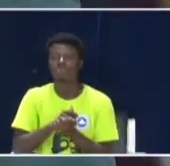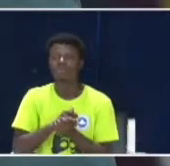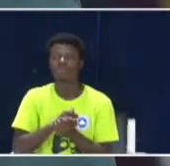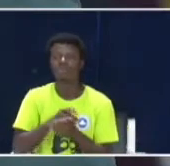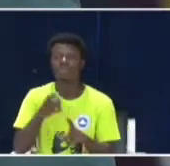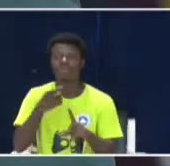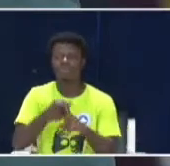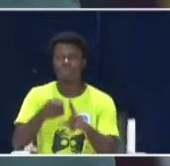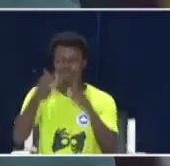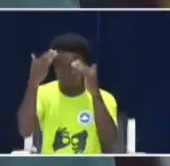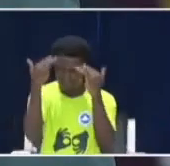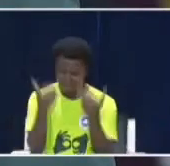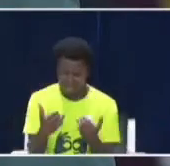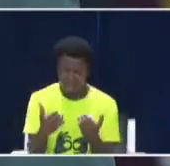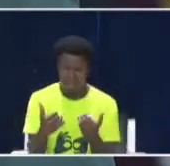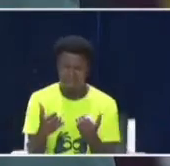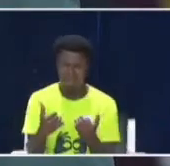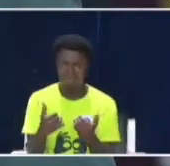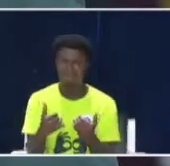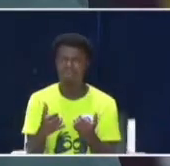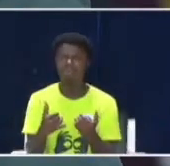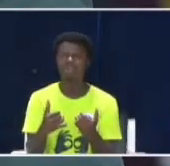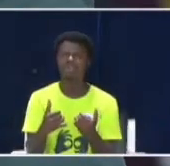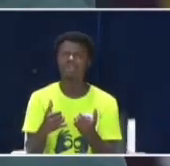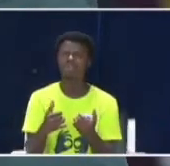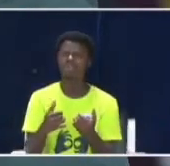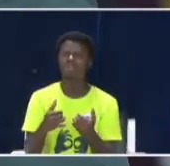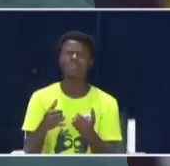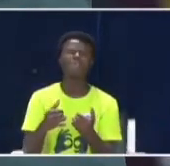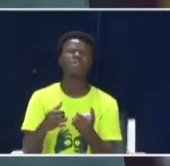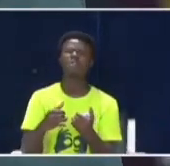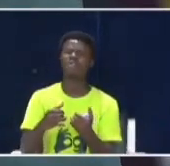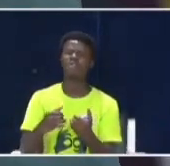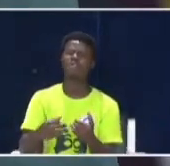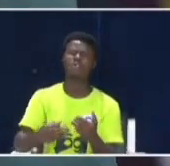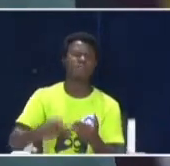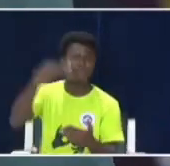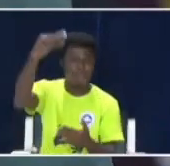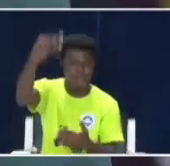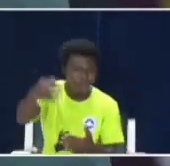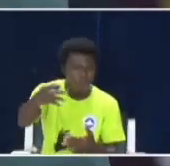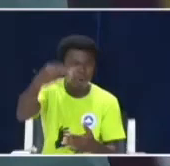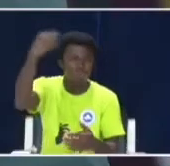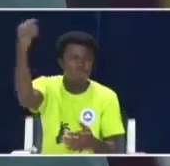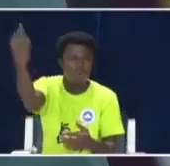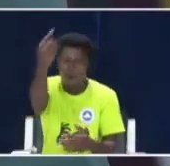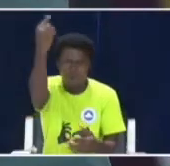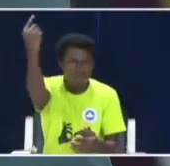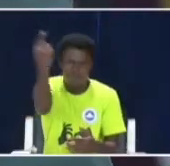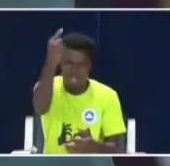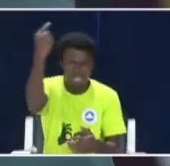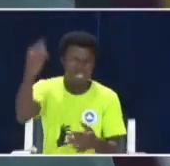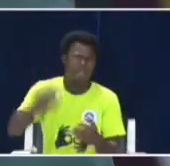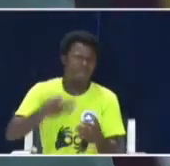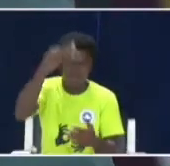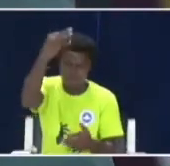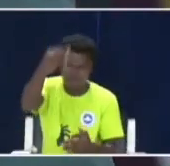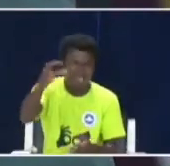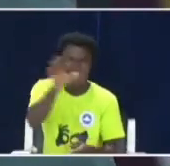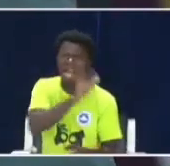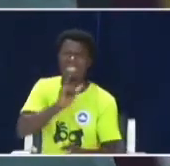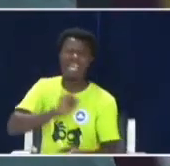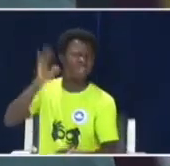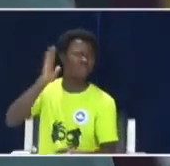From now on, forward ever, and backward